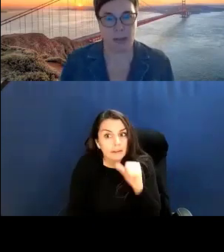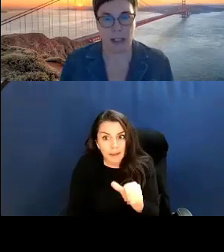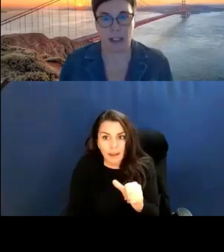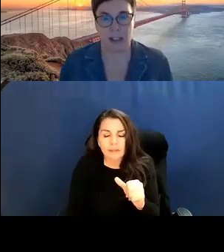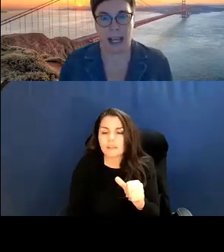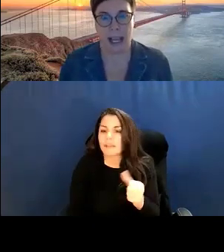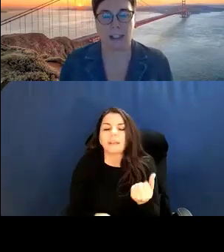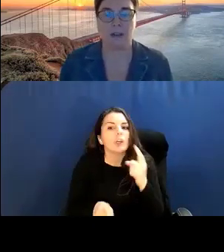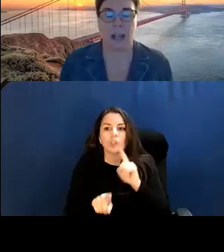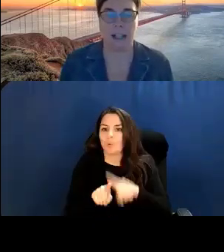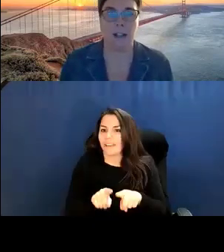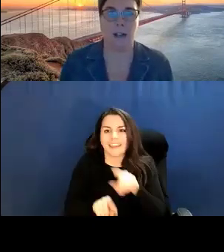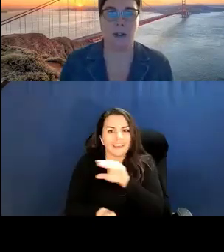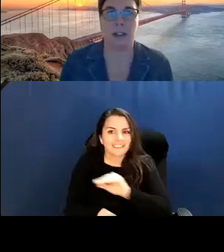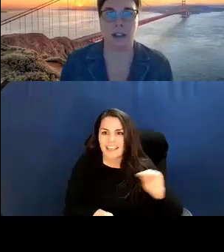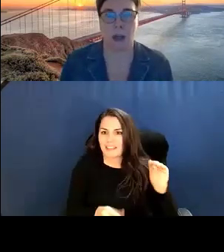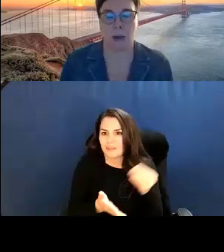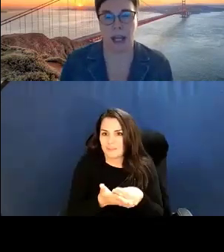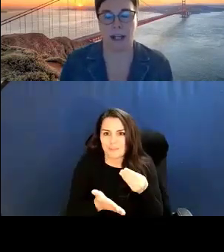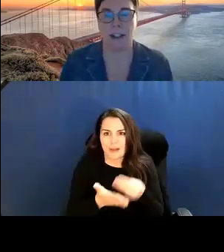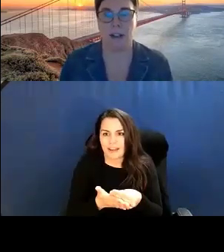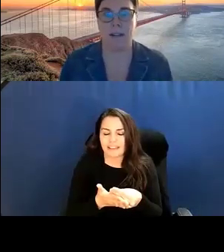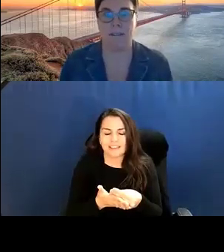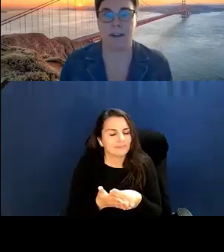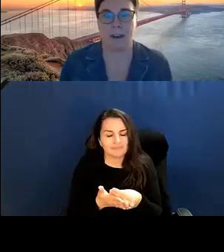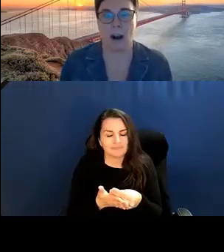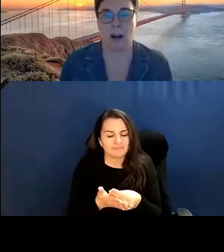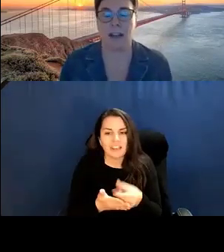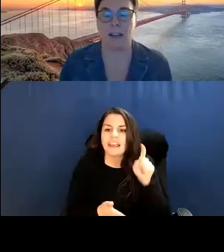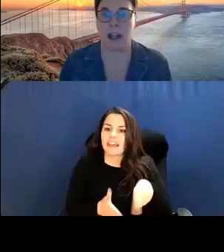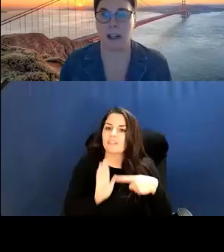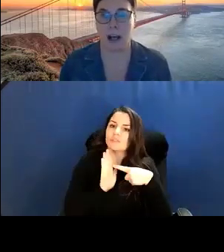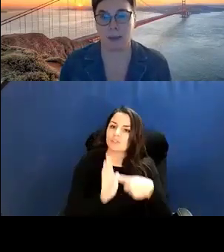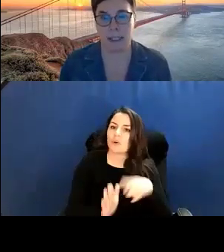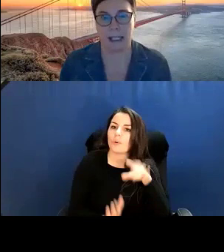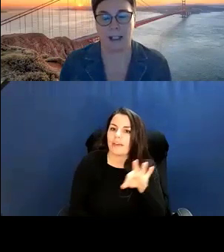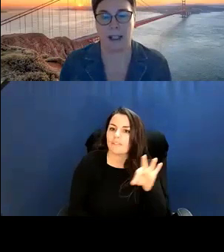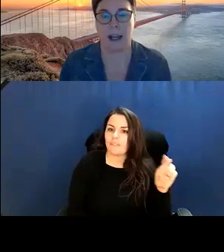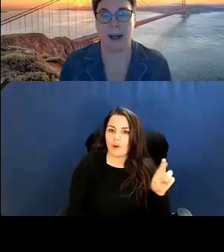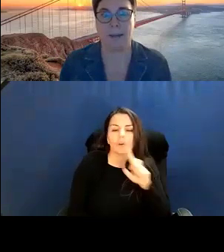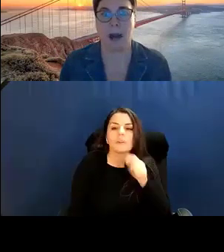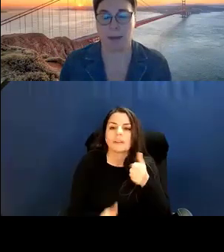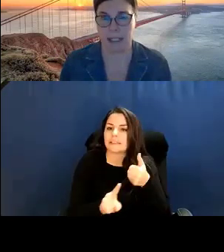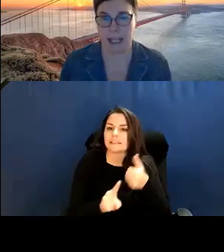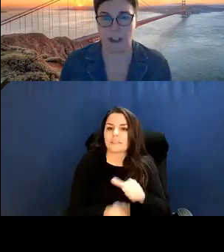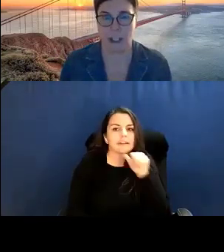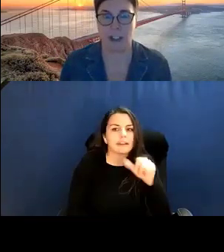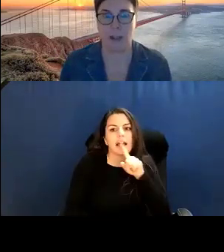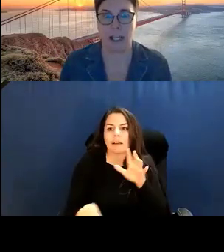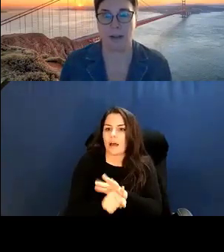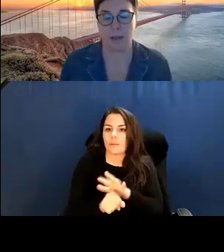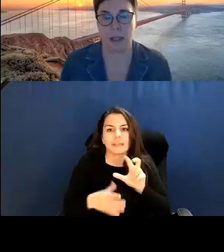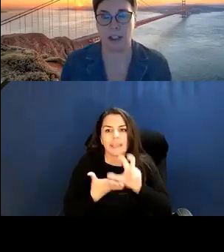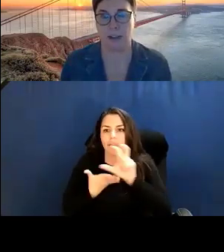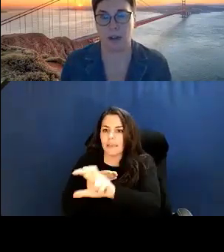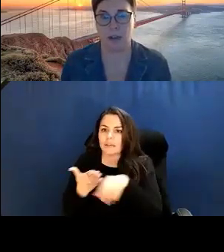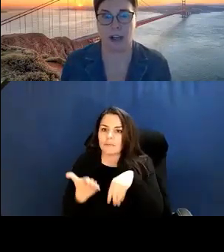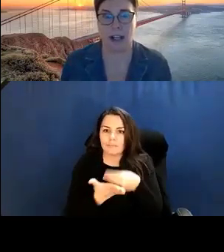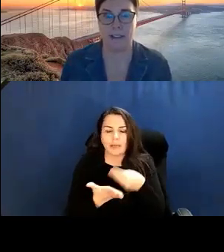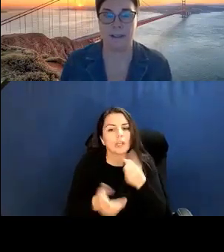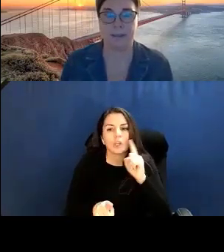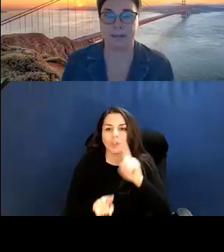age of 18. And to apply for that, you can either apply for it when you submit a new application, when you submit your